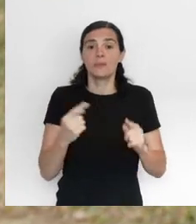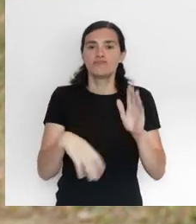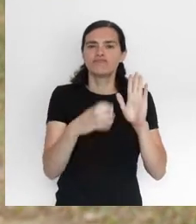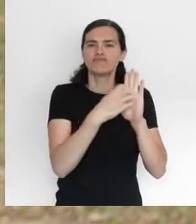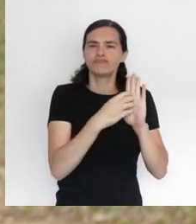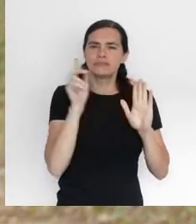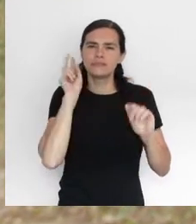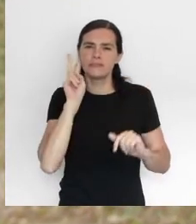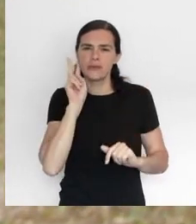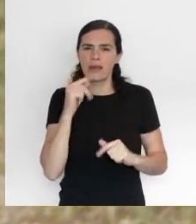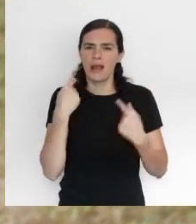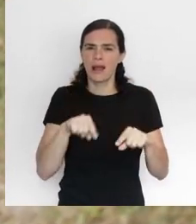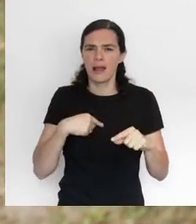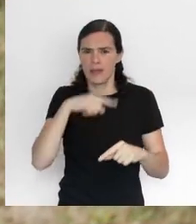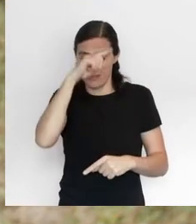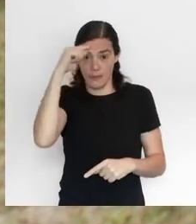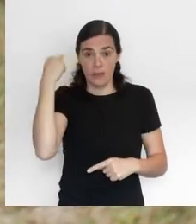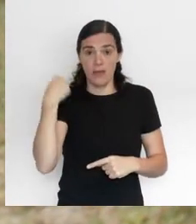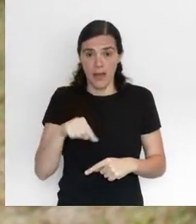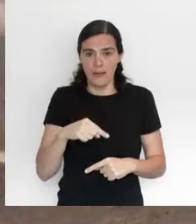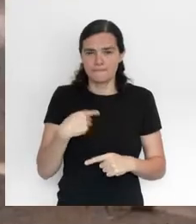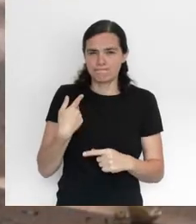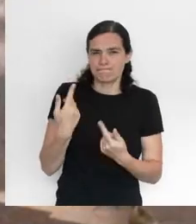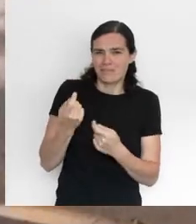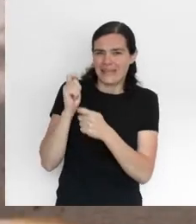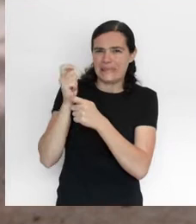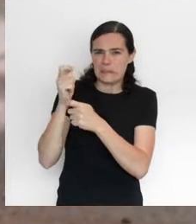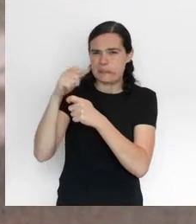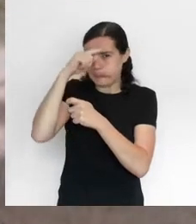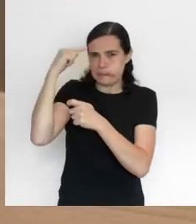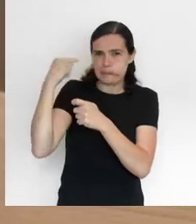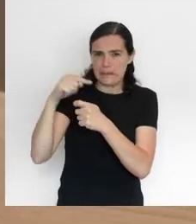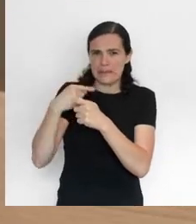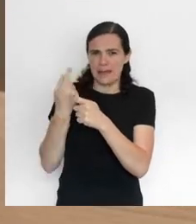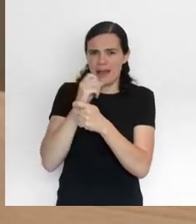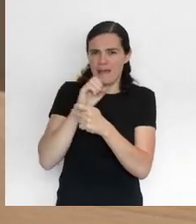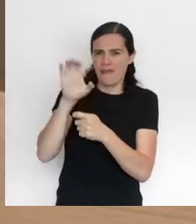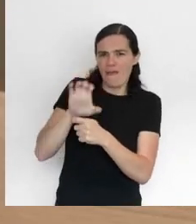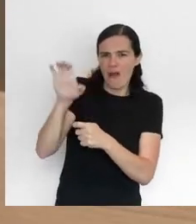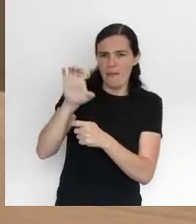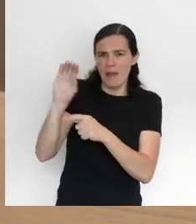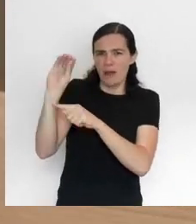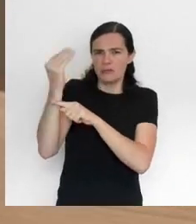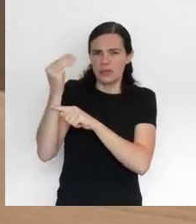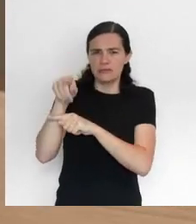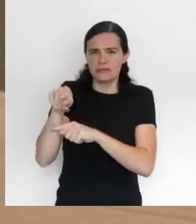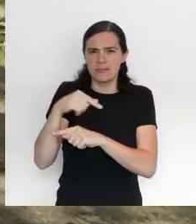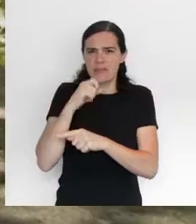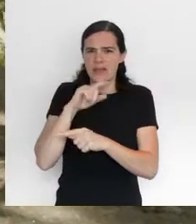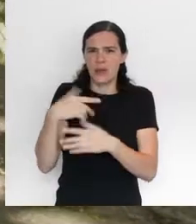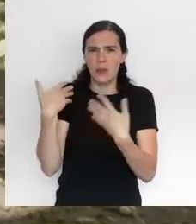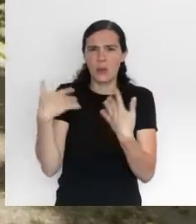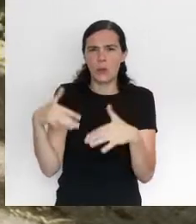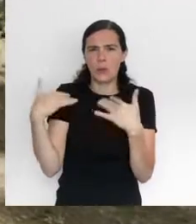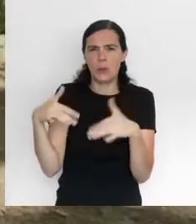because of the symbolic value and maybe the difficulty of putting a nail in a shape, an